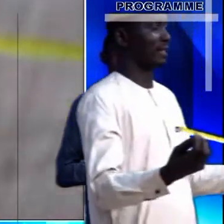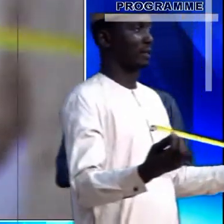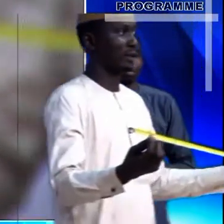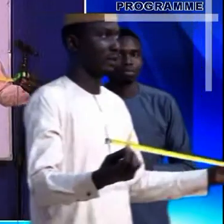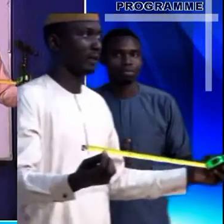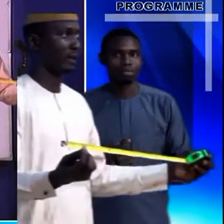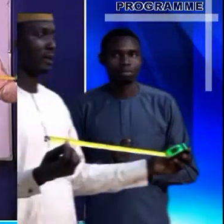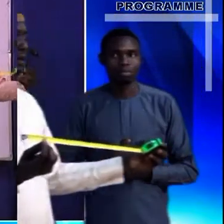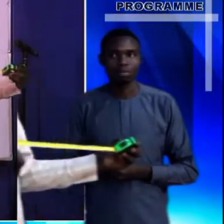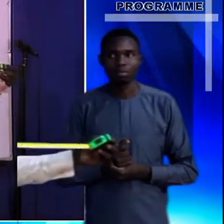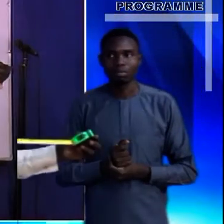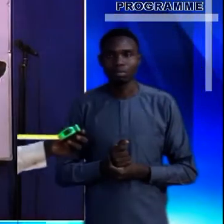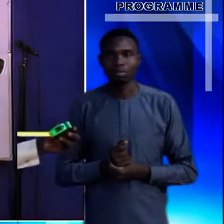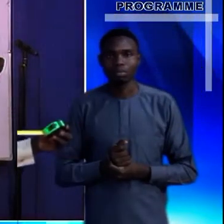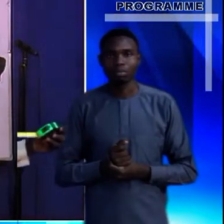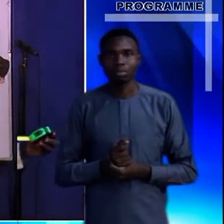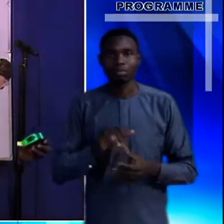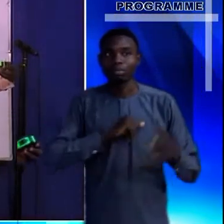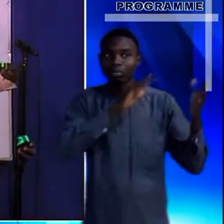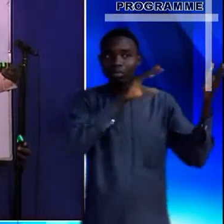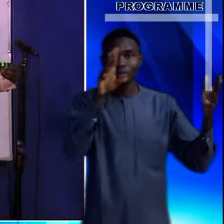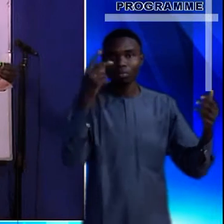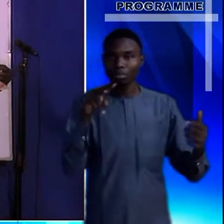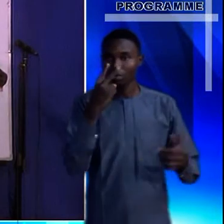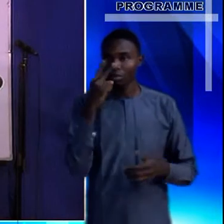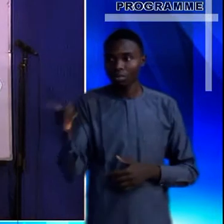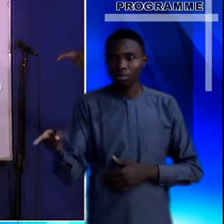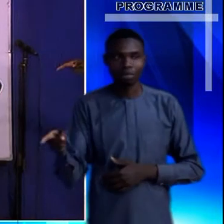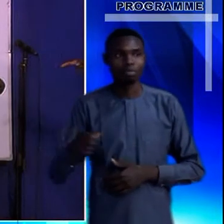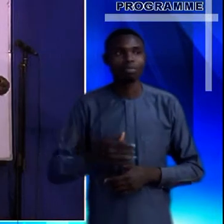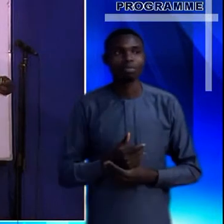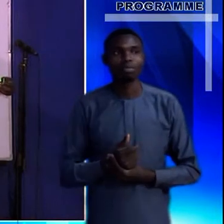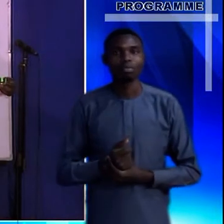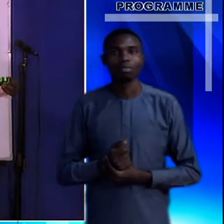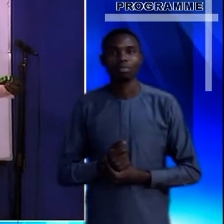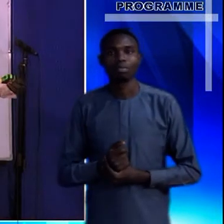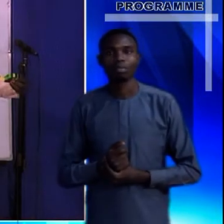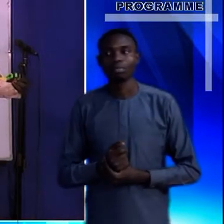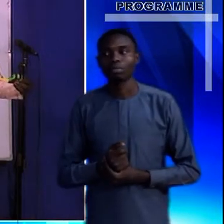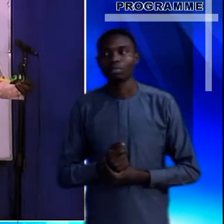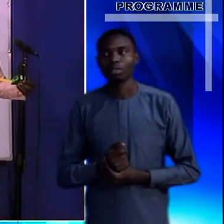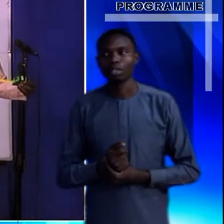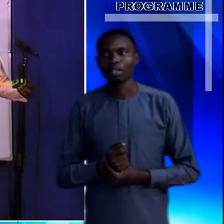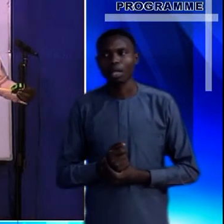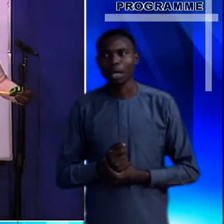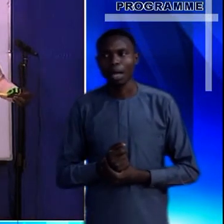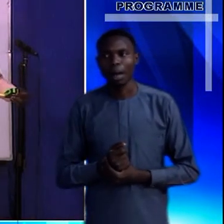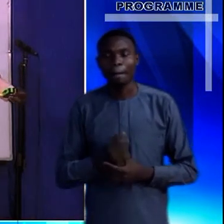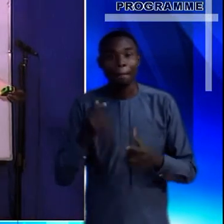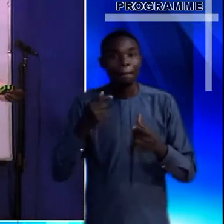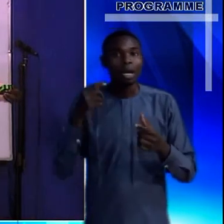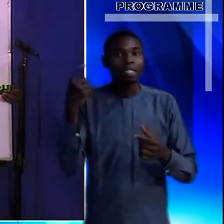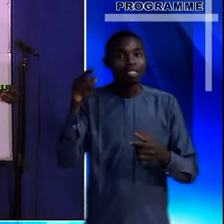red reading. I hope you can see it clearly. Good. This black reading is reading in centimeters.